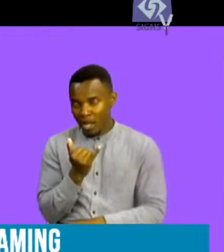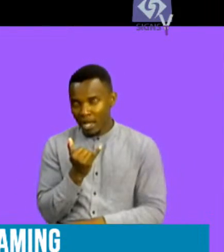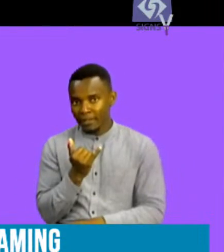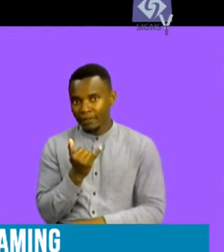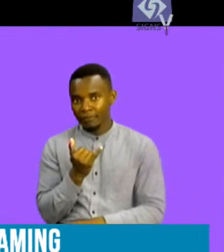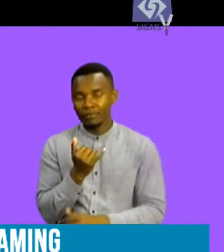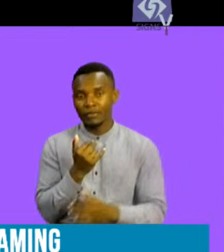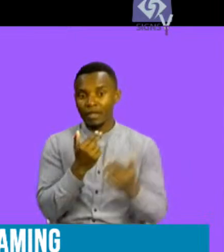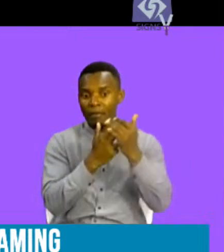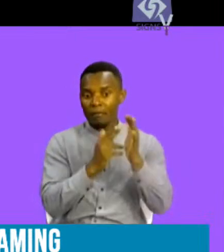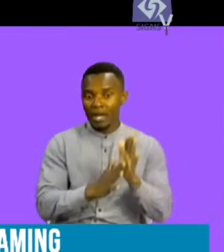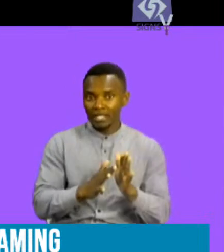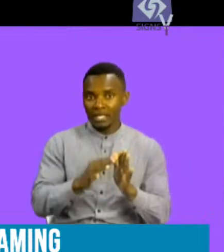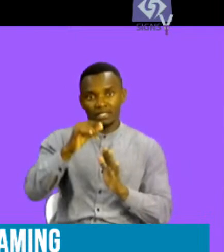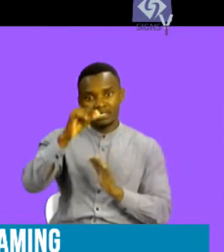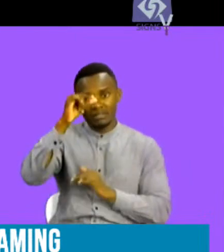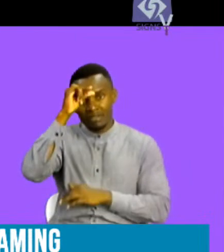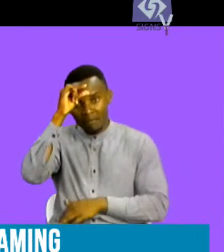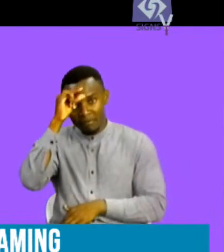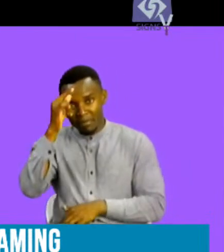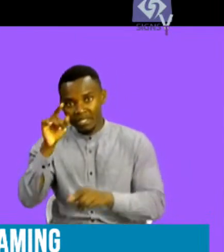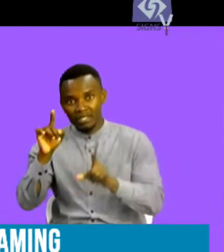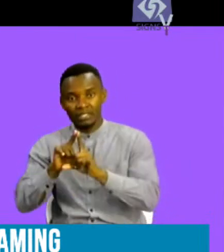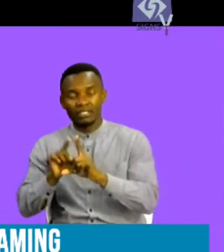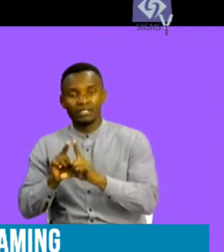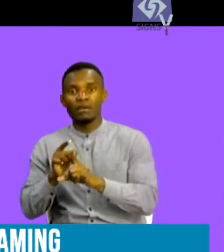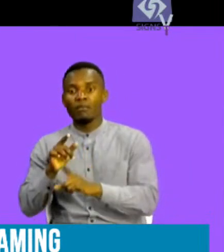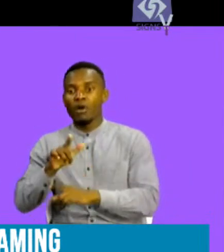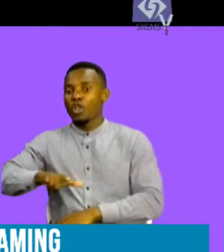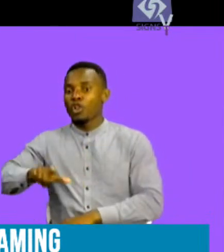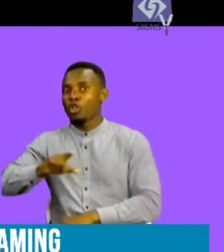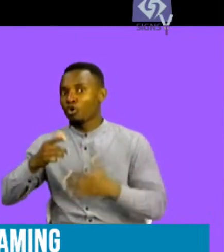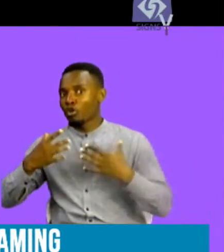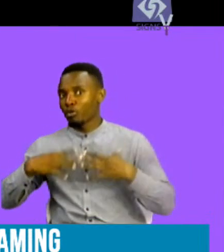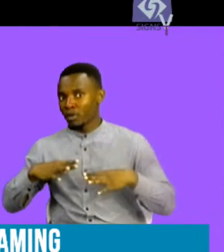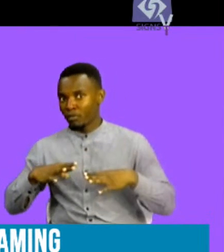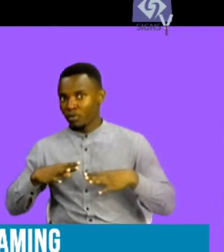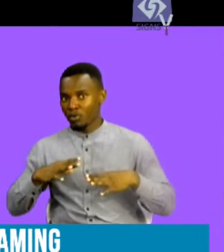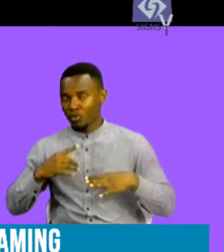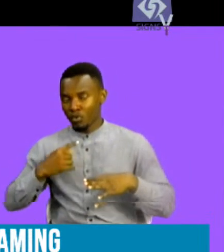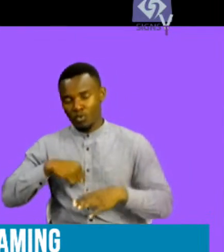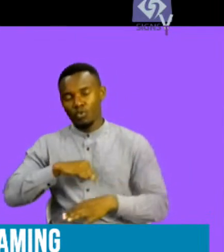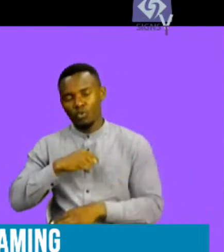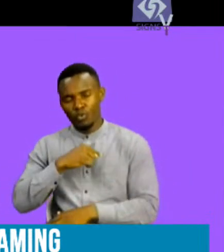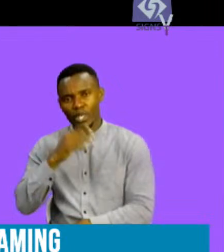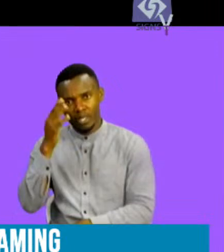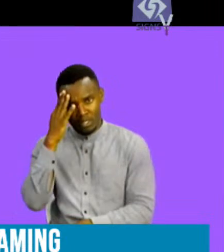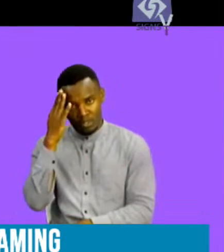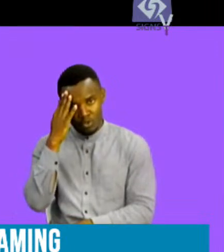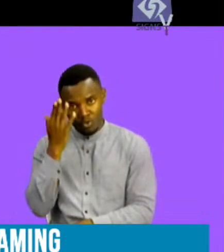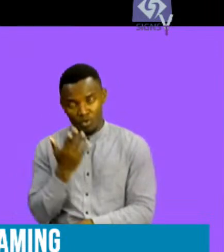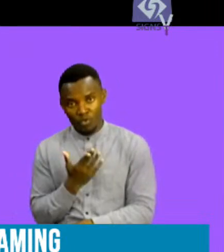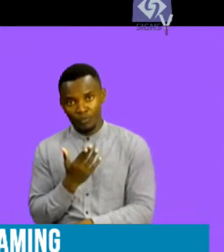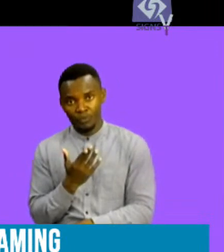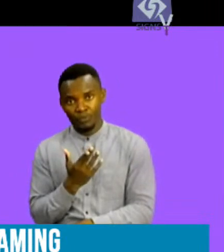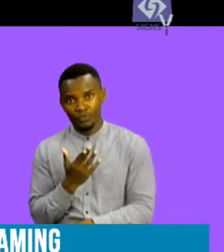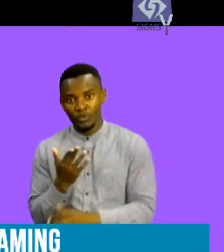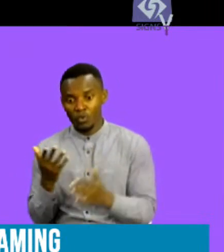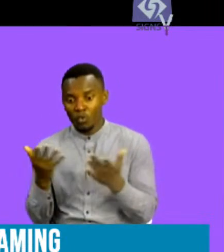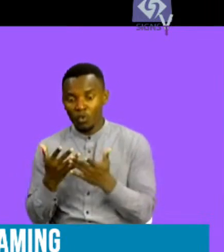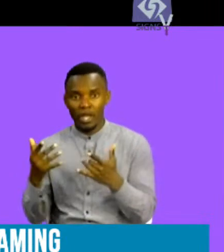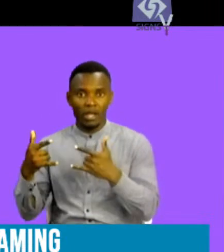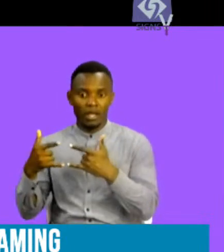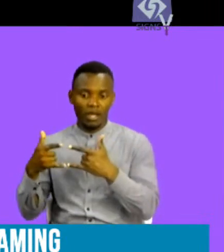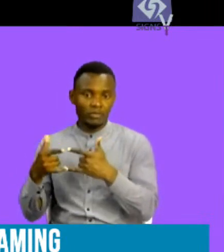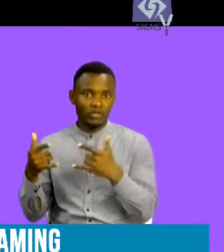partners and the government and people on the ground like us, we are the people who know where there are gaps